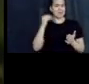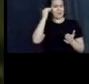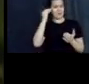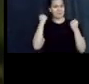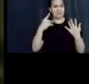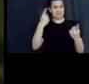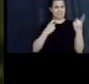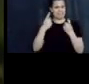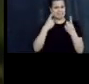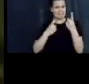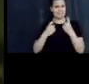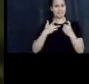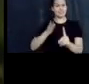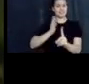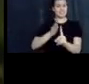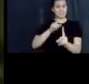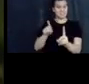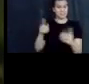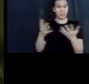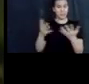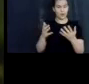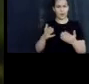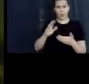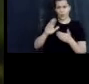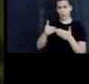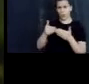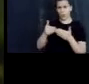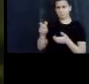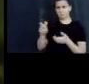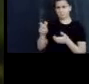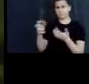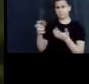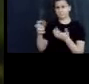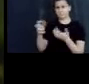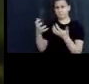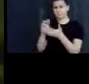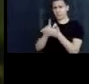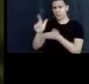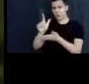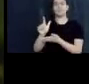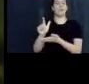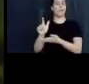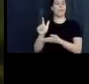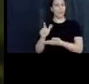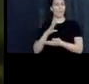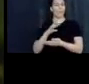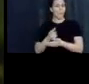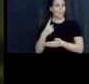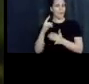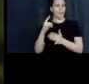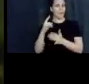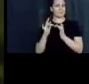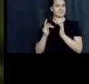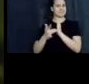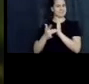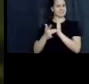biggest question: will your credits transfer? We actually have this really nice technology program that you can go into called